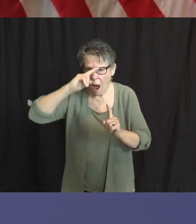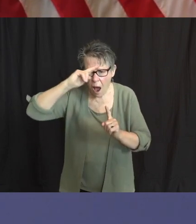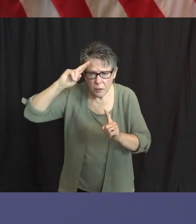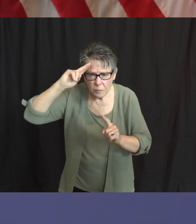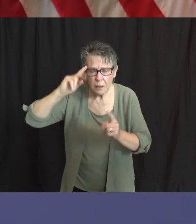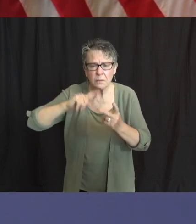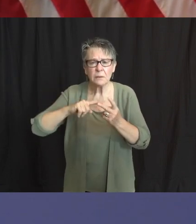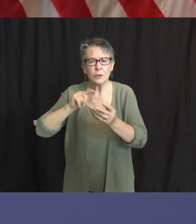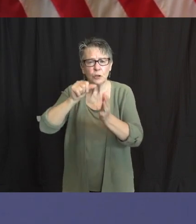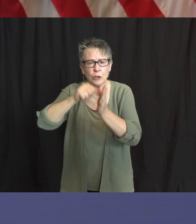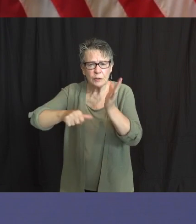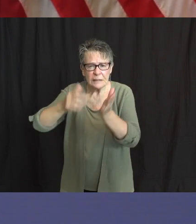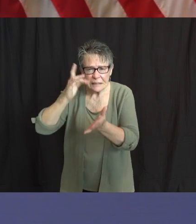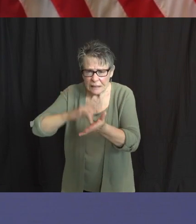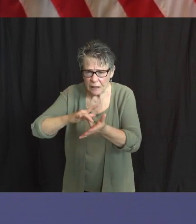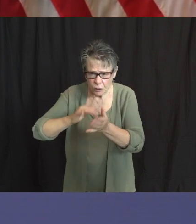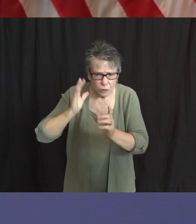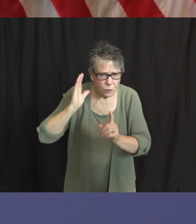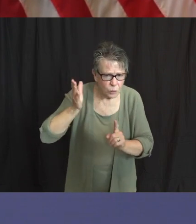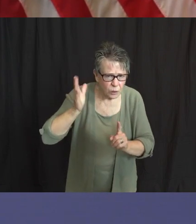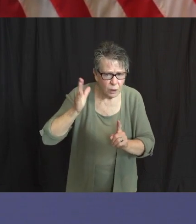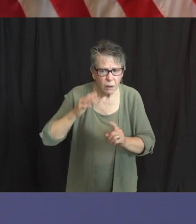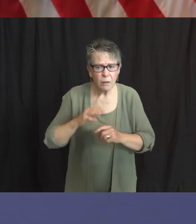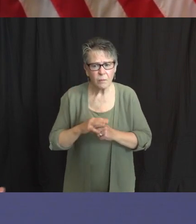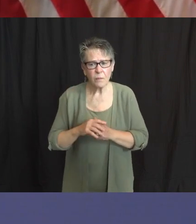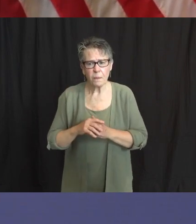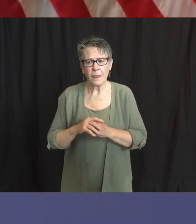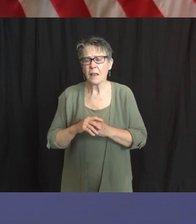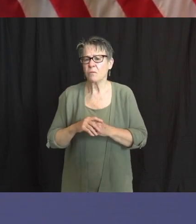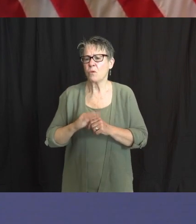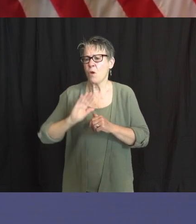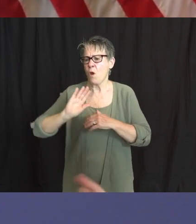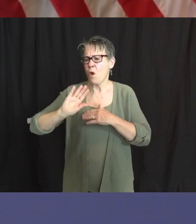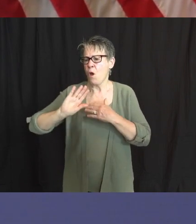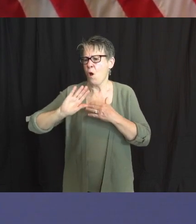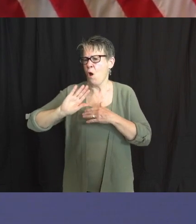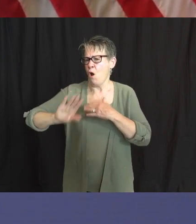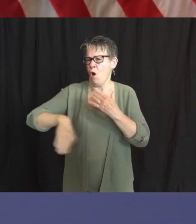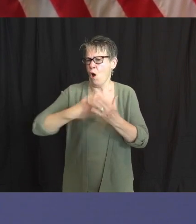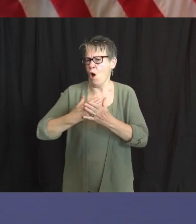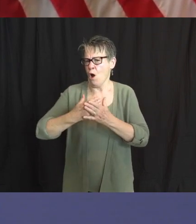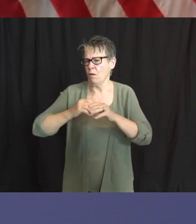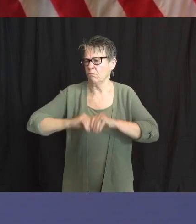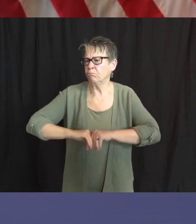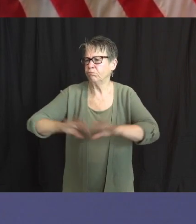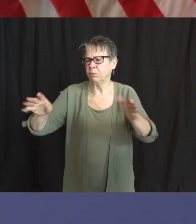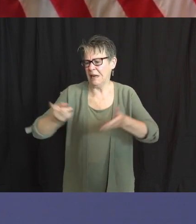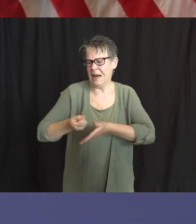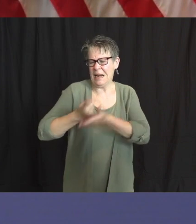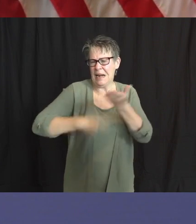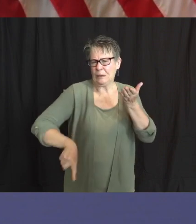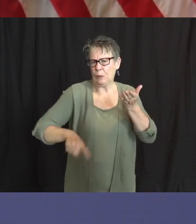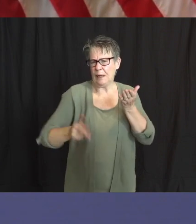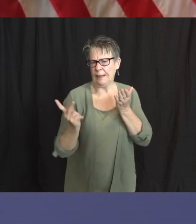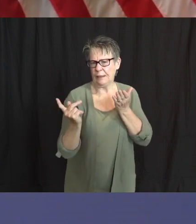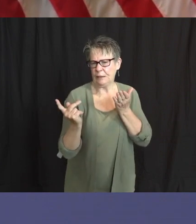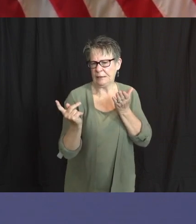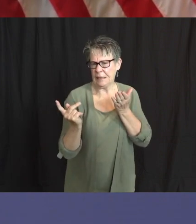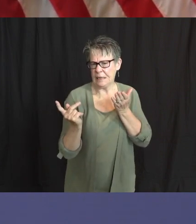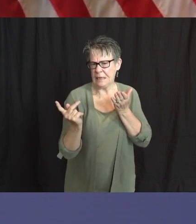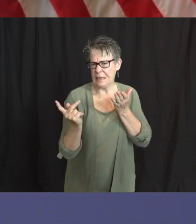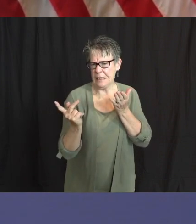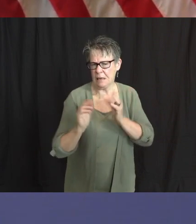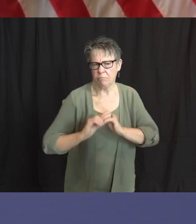that. Dr. Bressis, it's great to have you with us. Can you give us a quick remdesivir summary? And thank you again for all of your